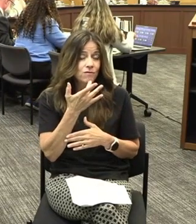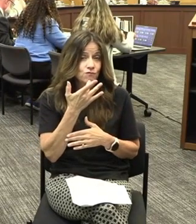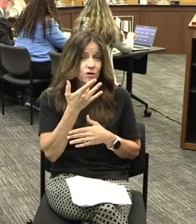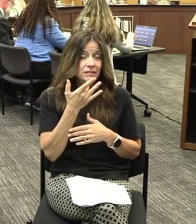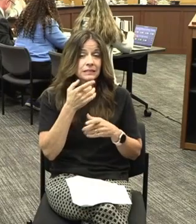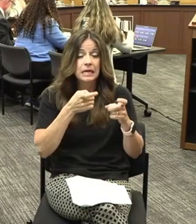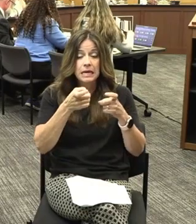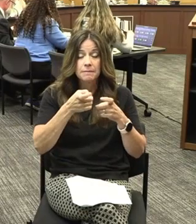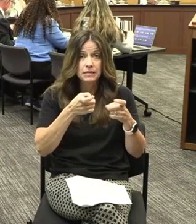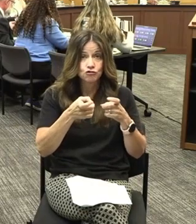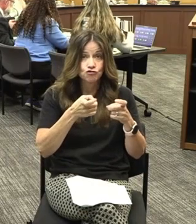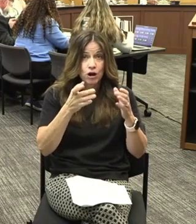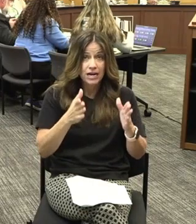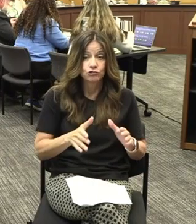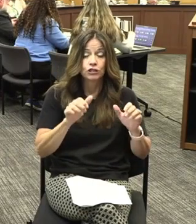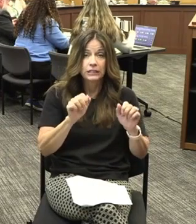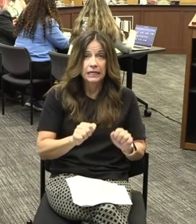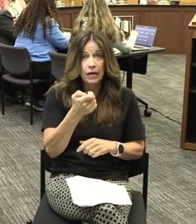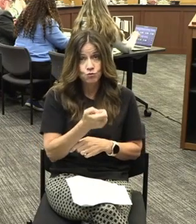can remove the